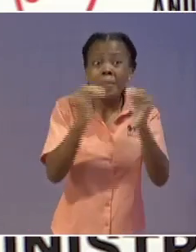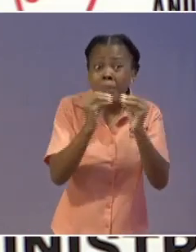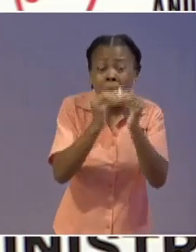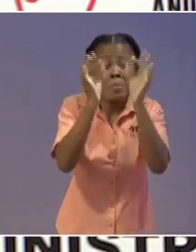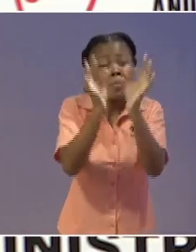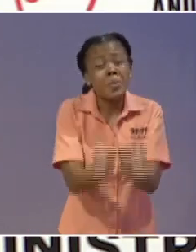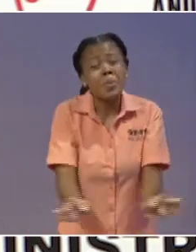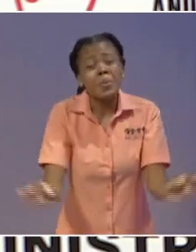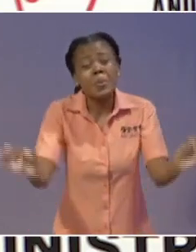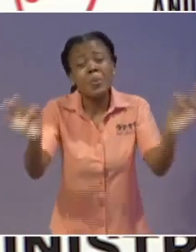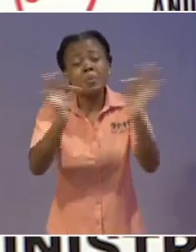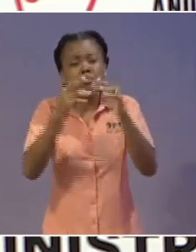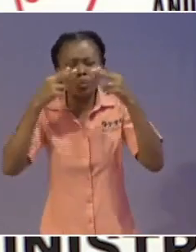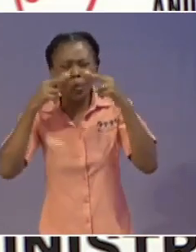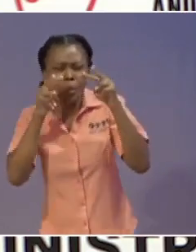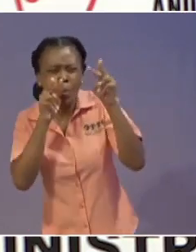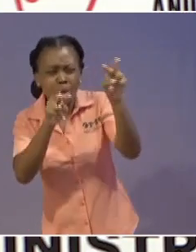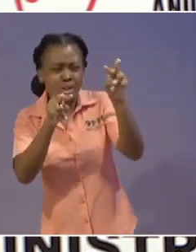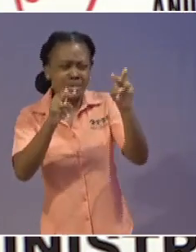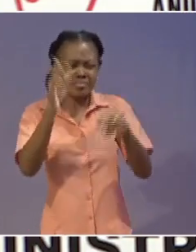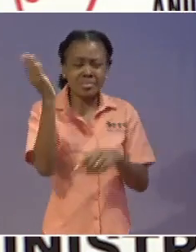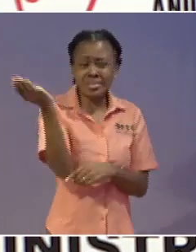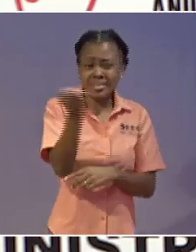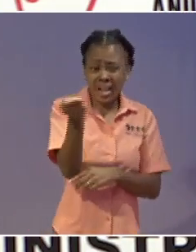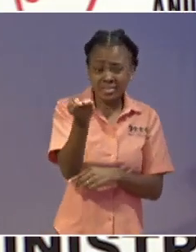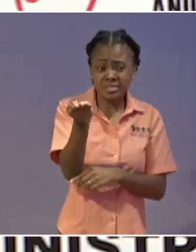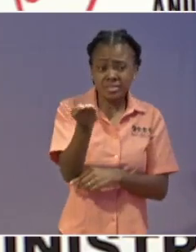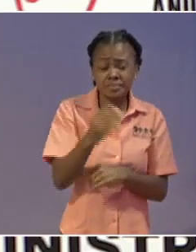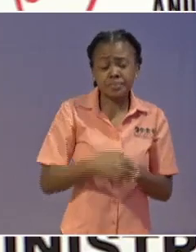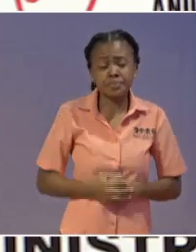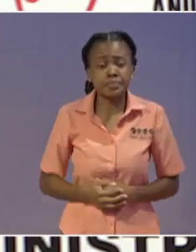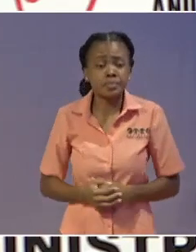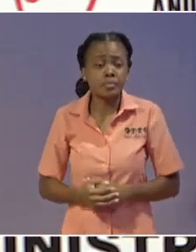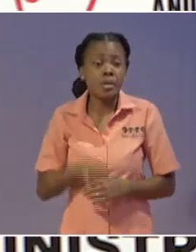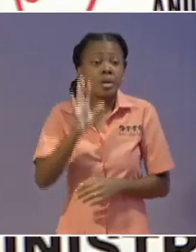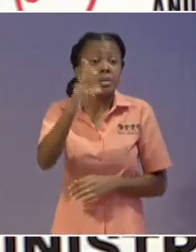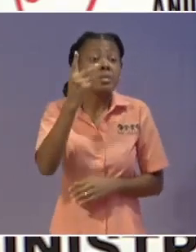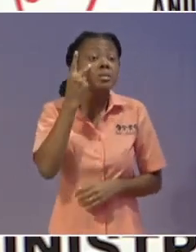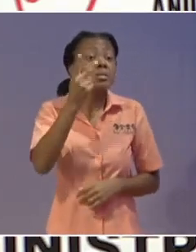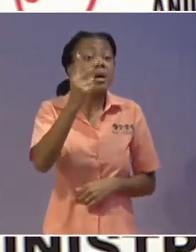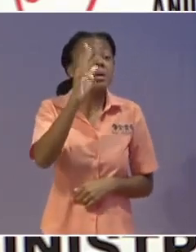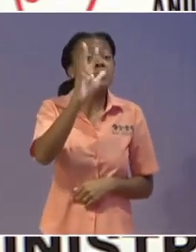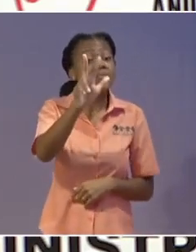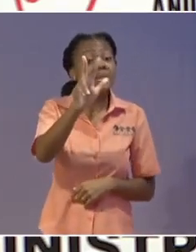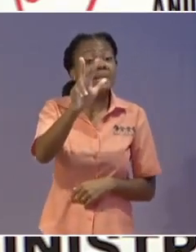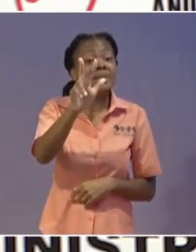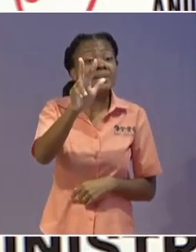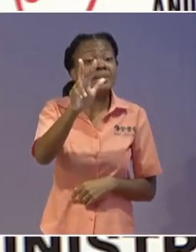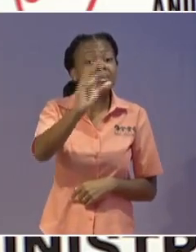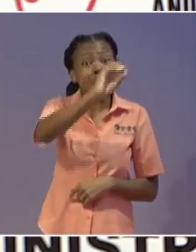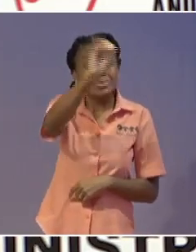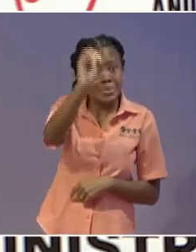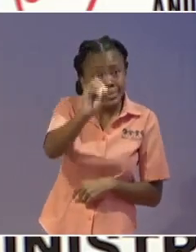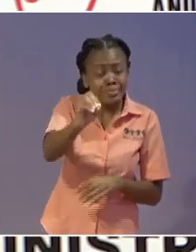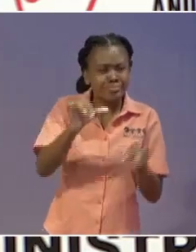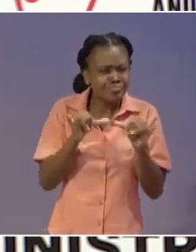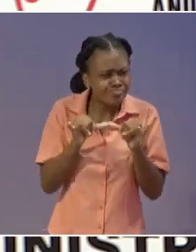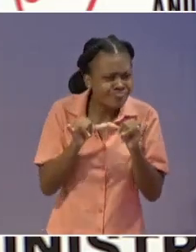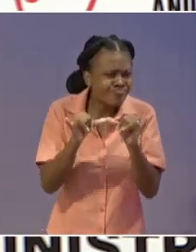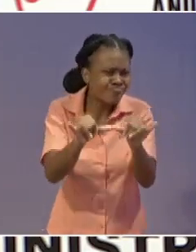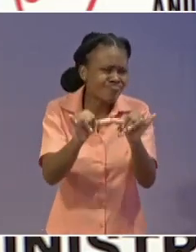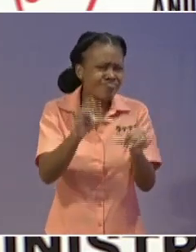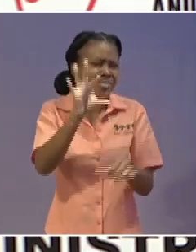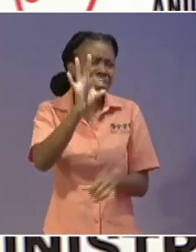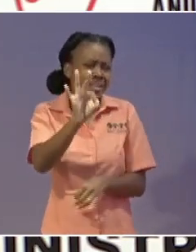has said 6.3% still remain, which means that 93.7% of them, of the deaths, are still not